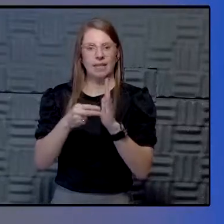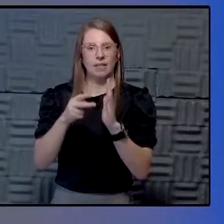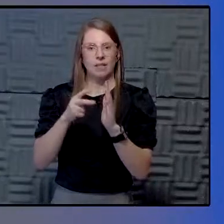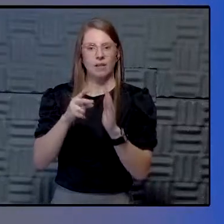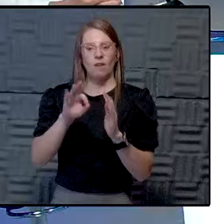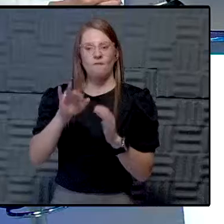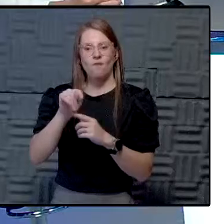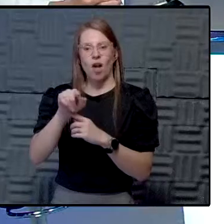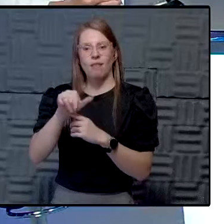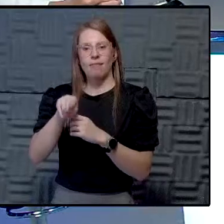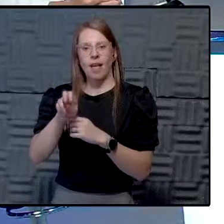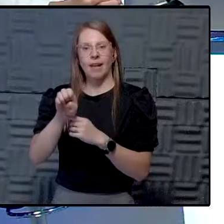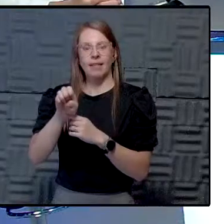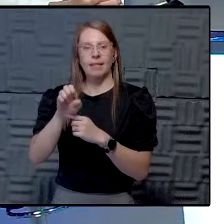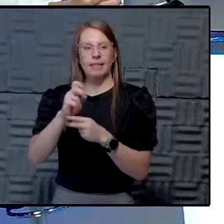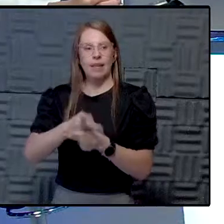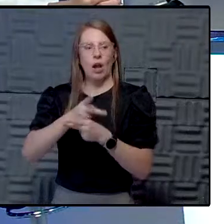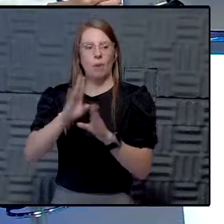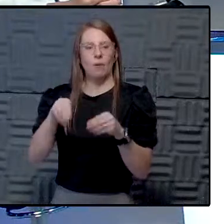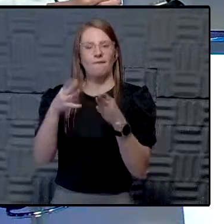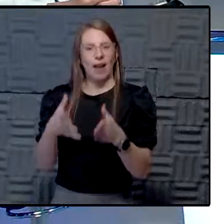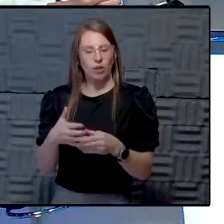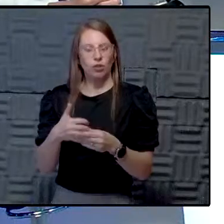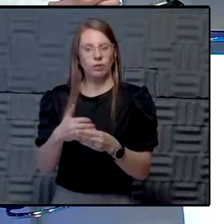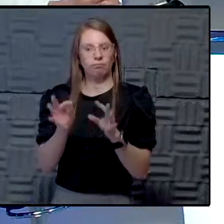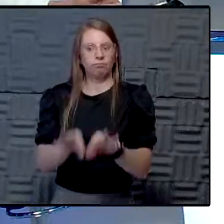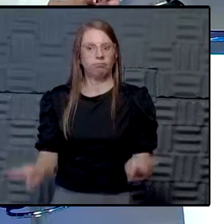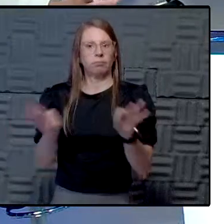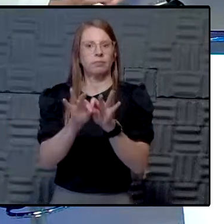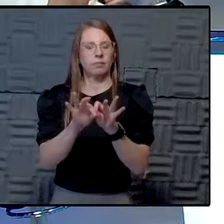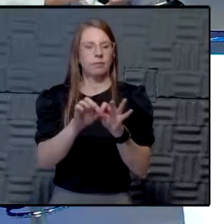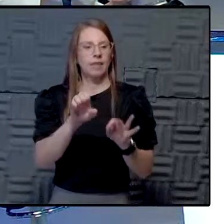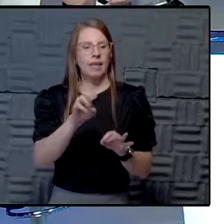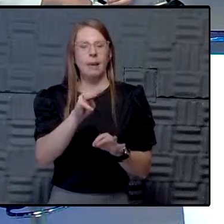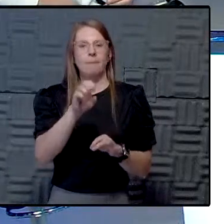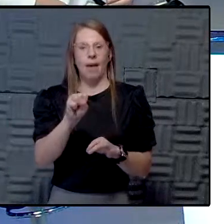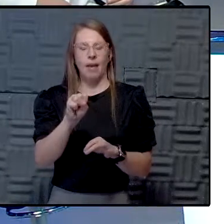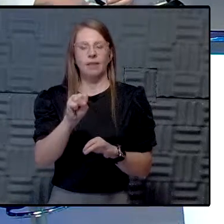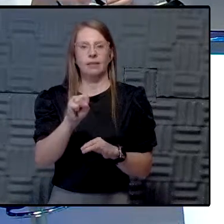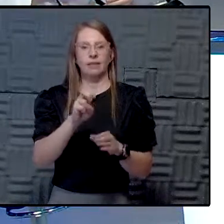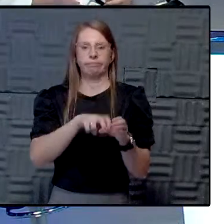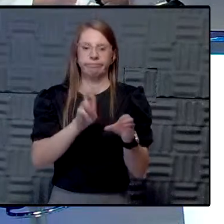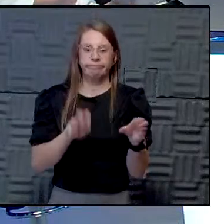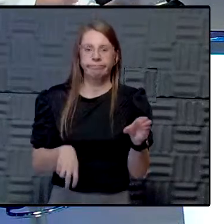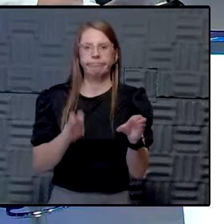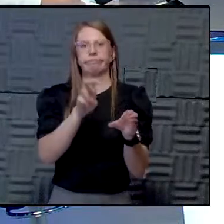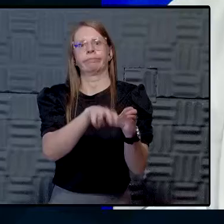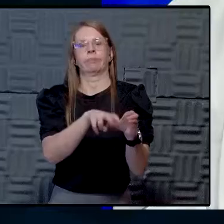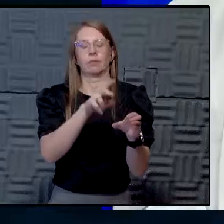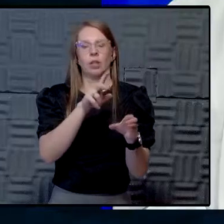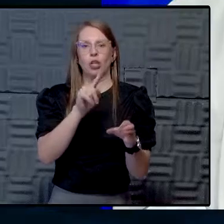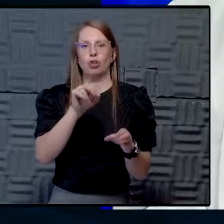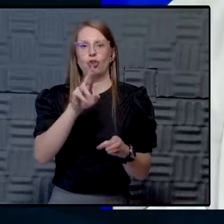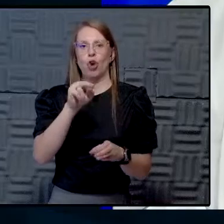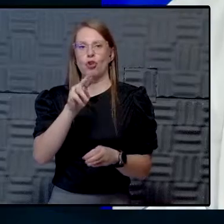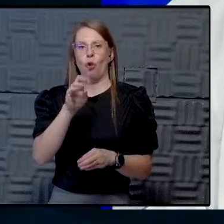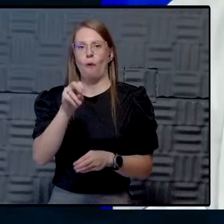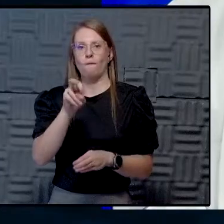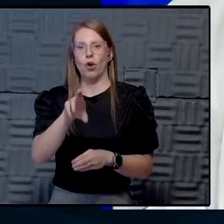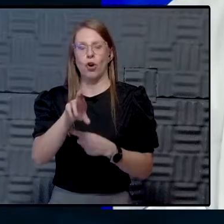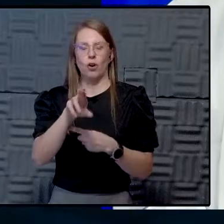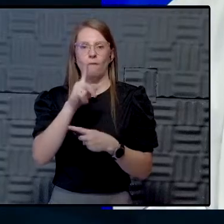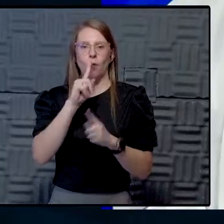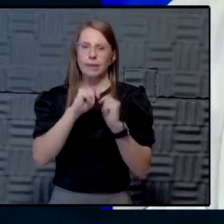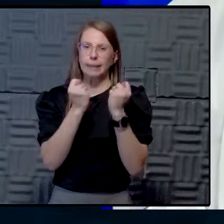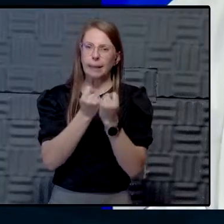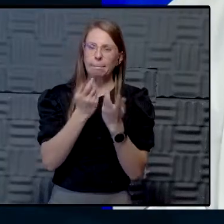providers. Yeah. Dr. Jacobsen, what's the turnover like in the EMS staff? Has that been a bad year? Has this been a bad year for turnover in the team? And